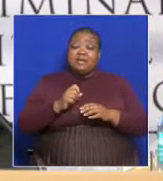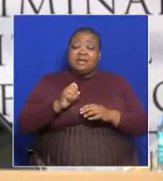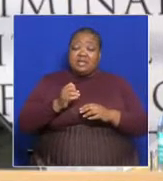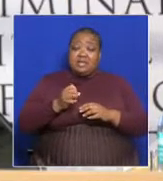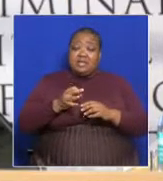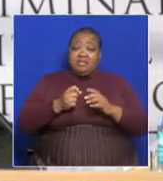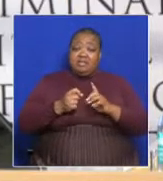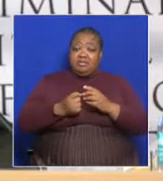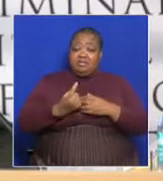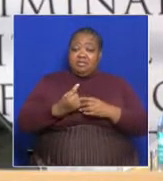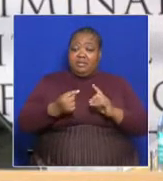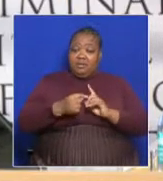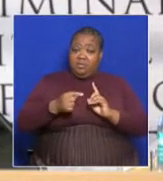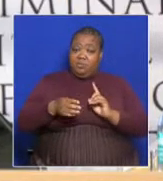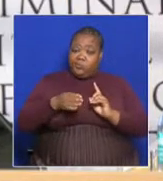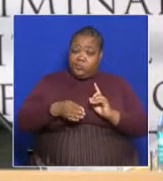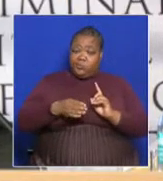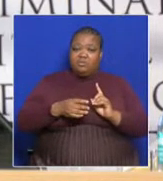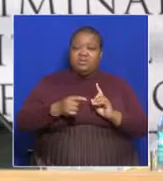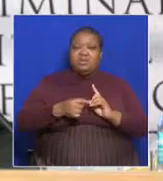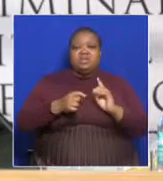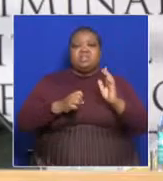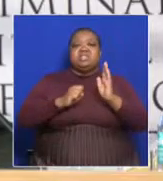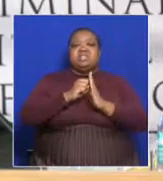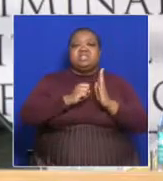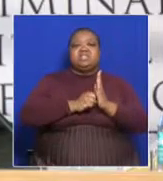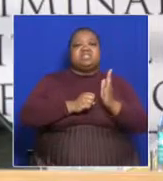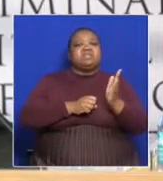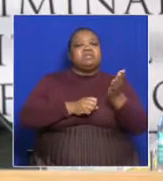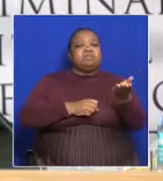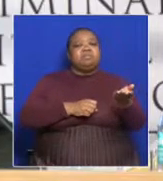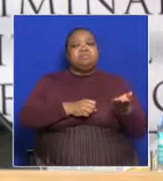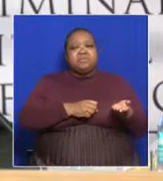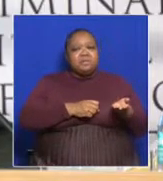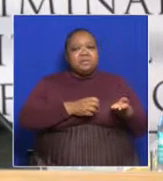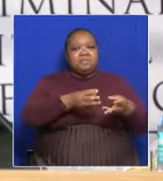present, you would have obtained a statement from him, but you never did.